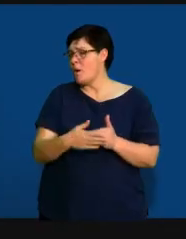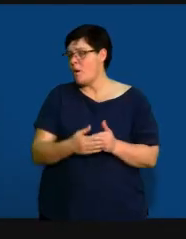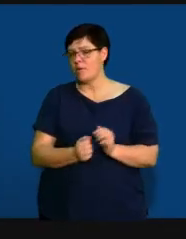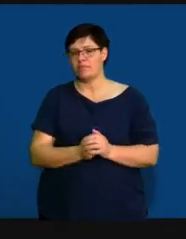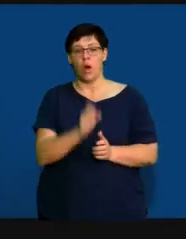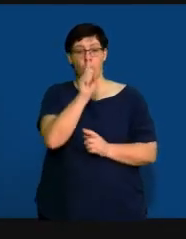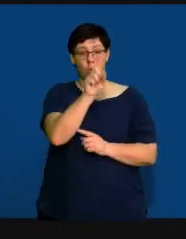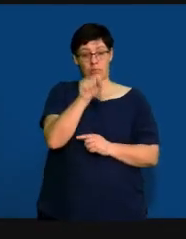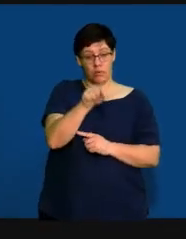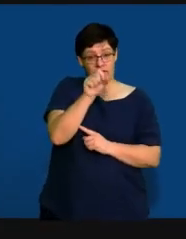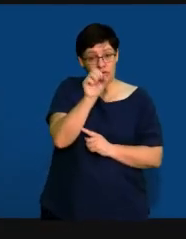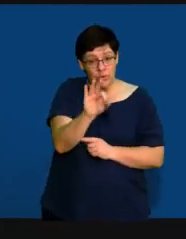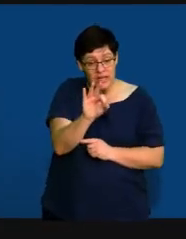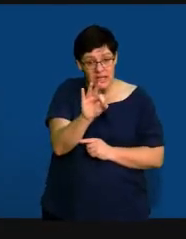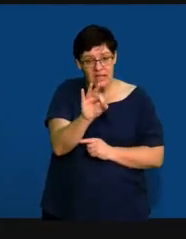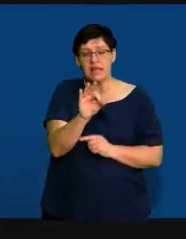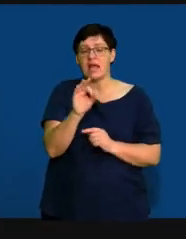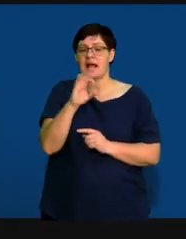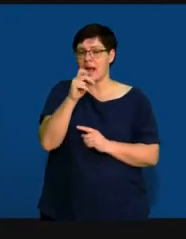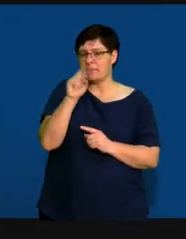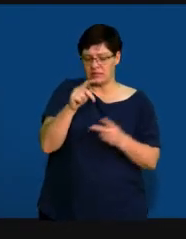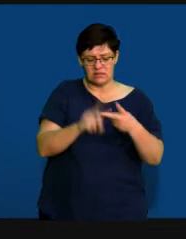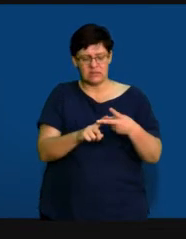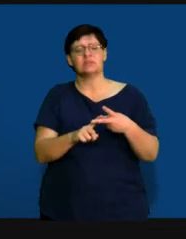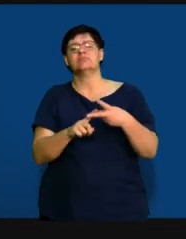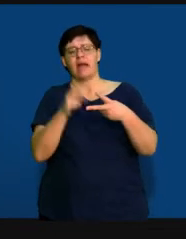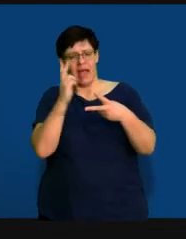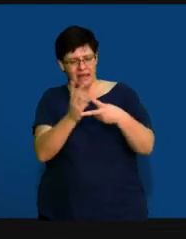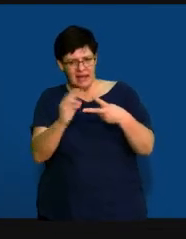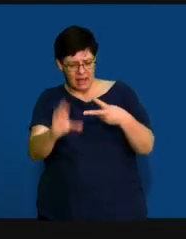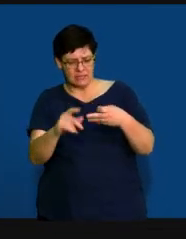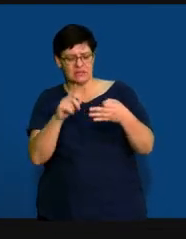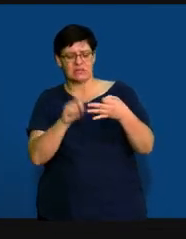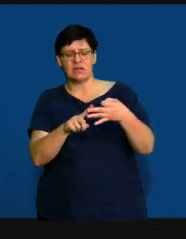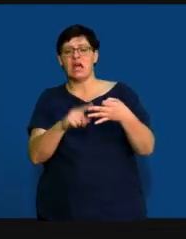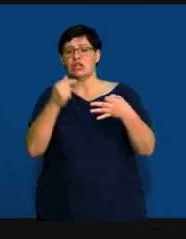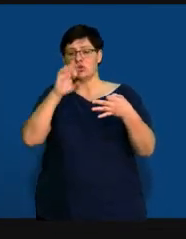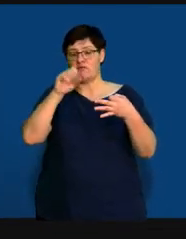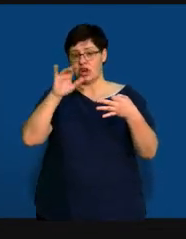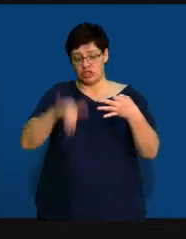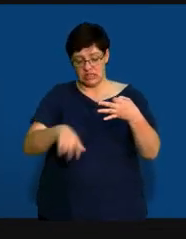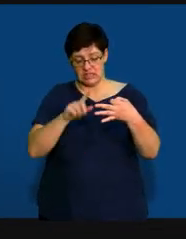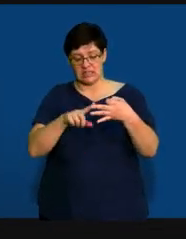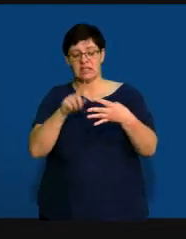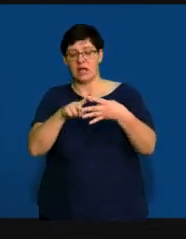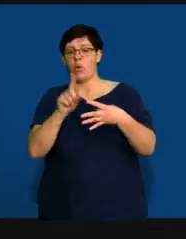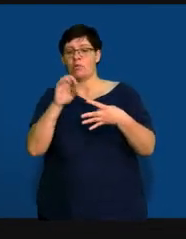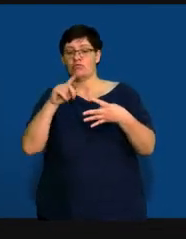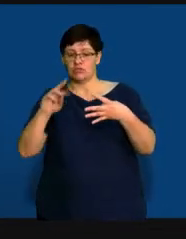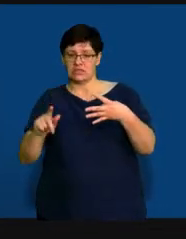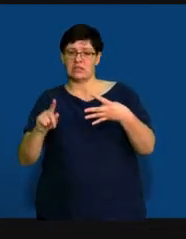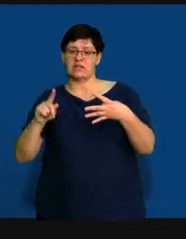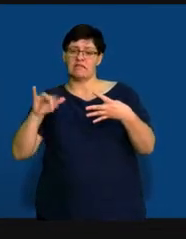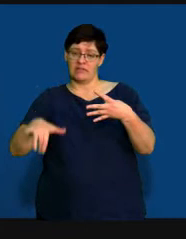at 1.3, which is climate, 1.4, climate again, 1.5, geomorphology, and 1.6, again,